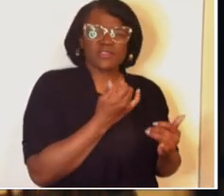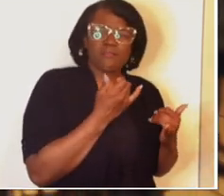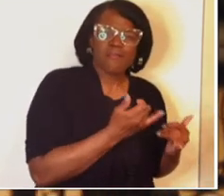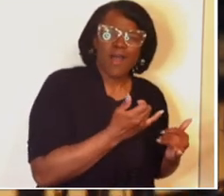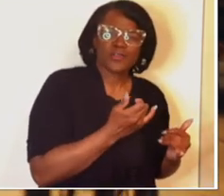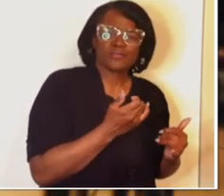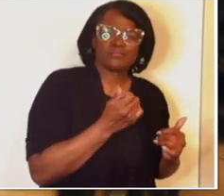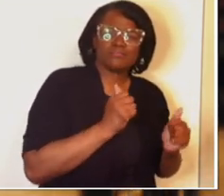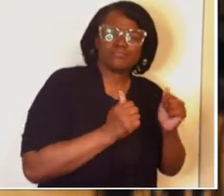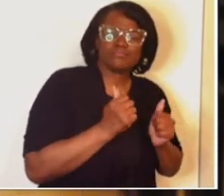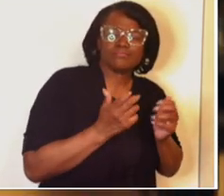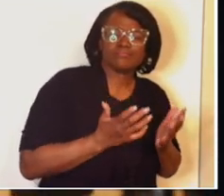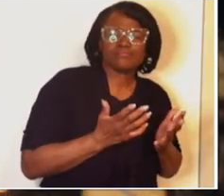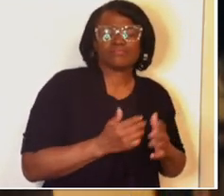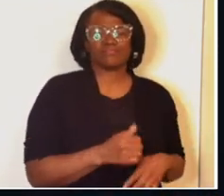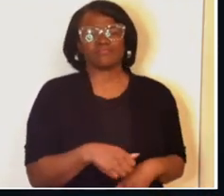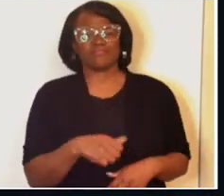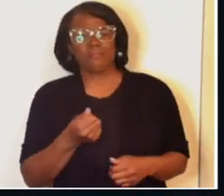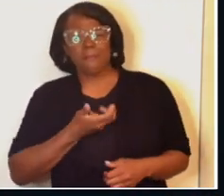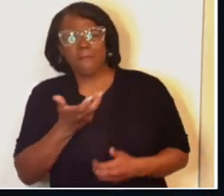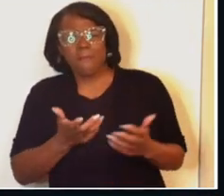fellas? What's happening? What's happening?